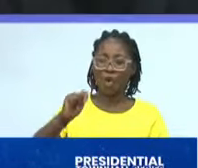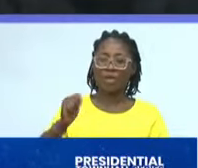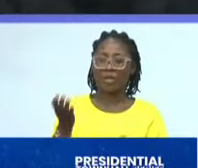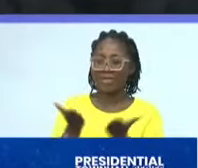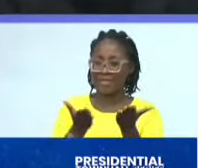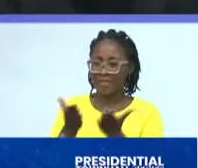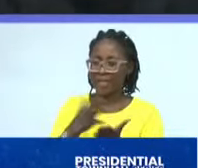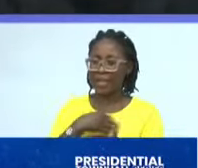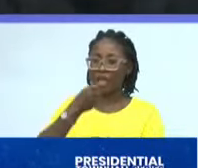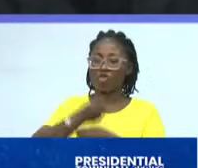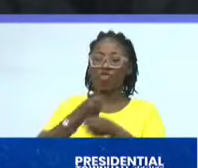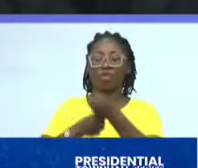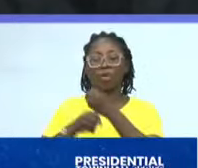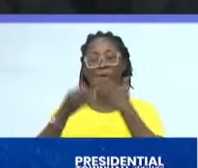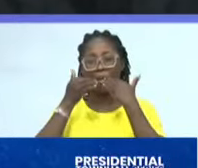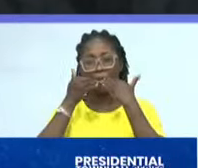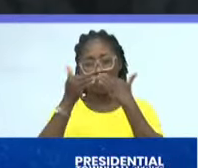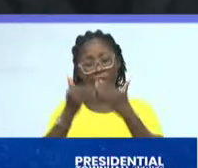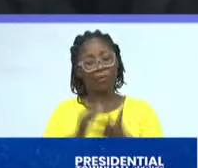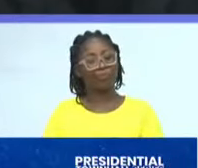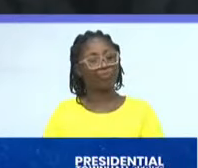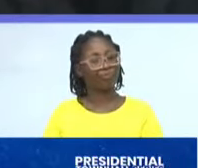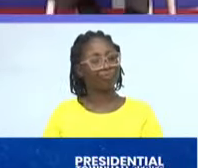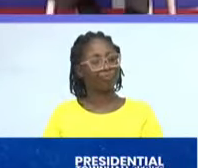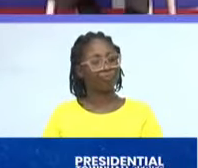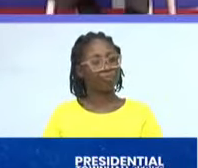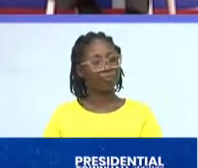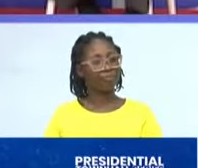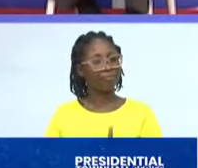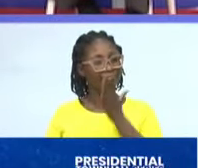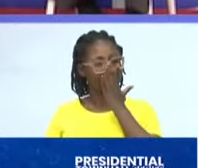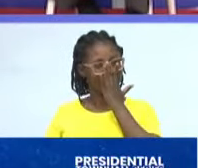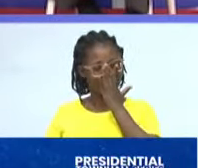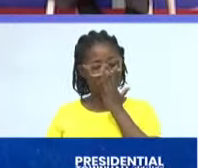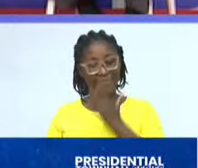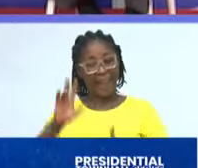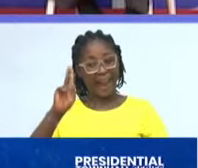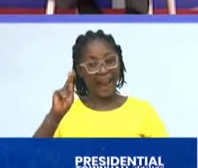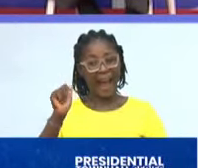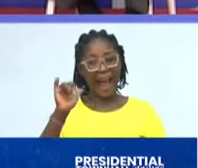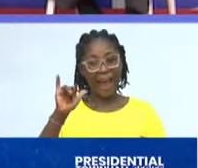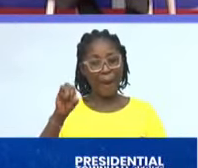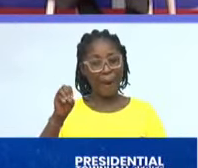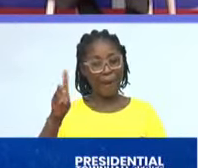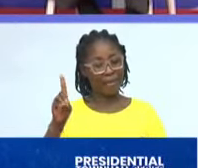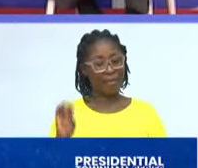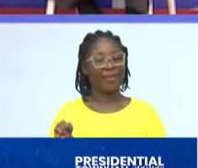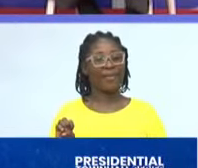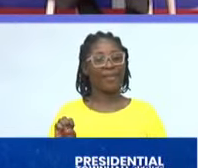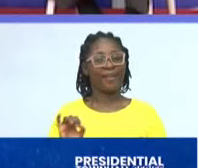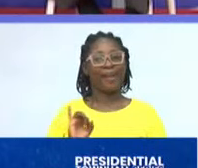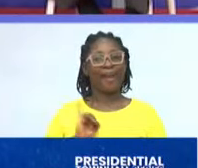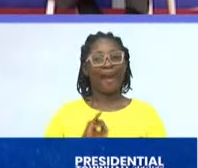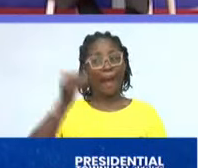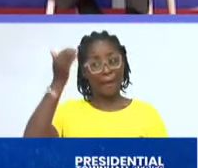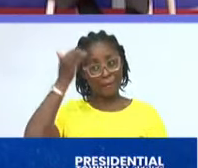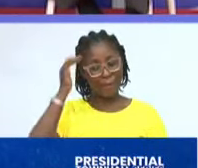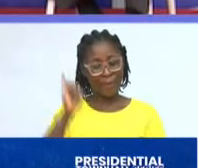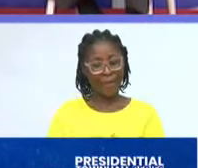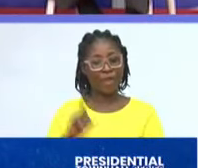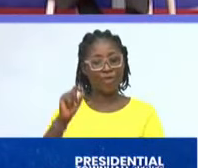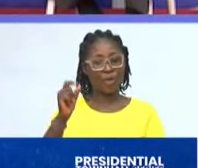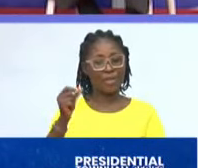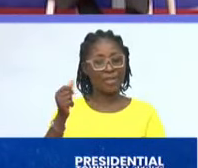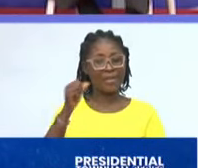services? Thank you. Thank you so much. Appreciate it. And you know that 20 years ago,